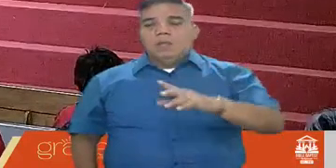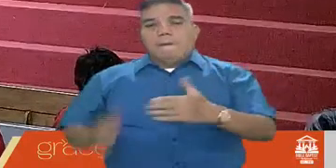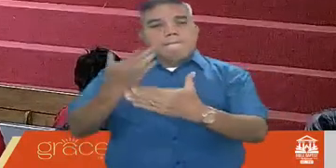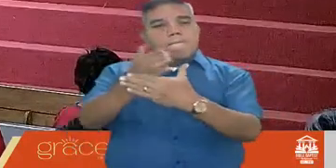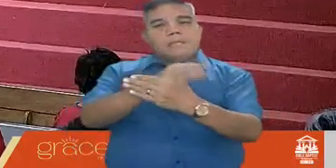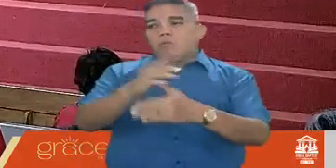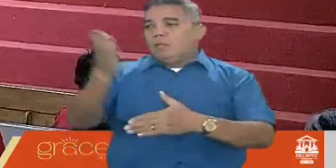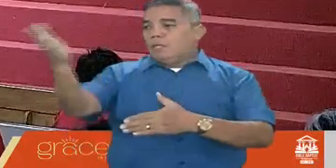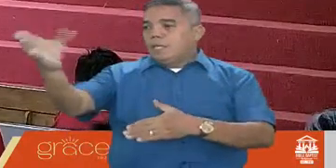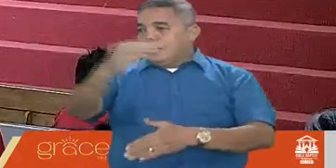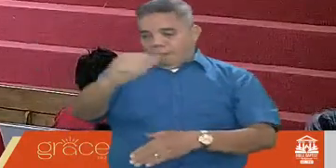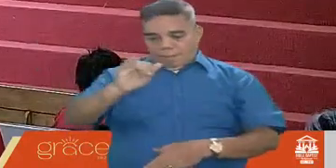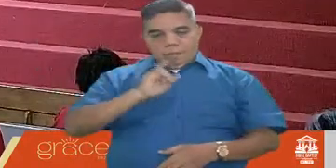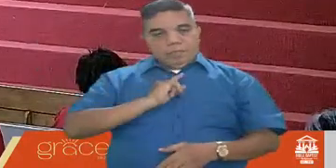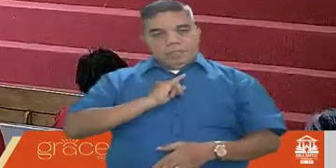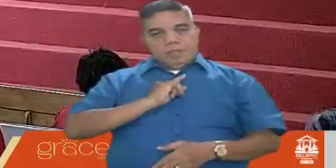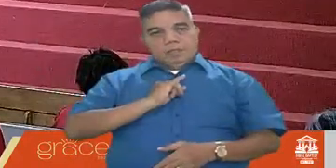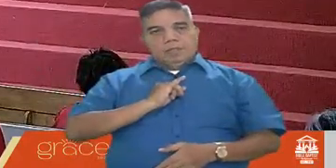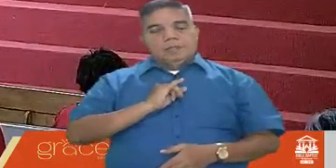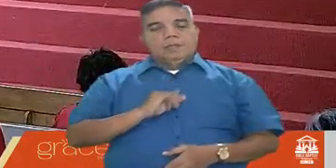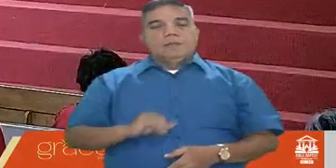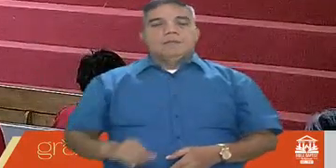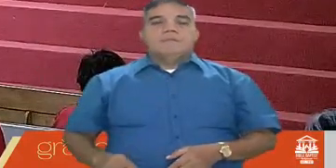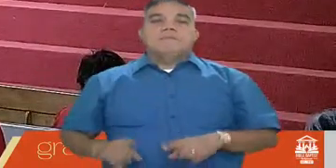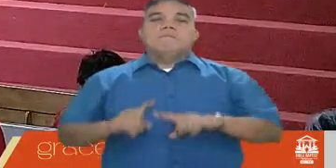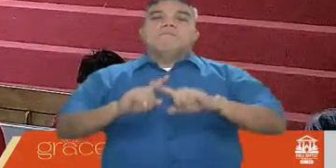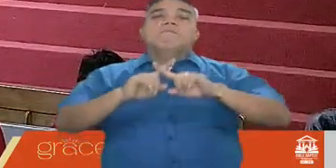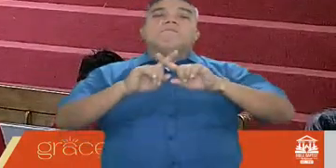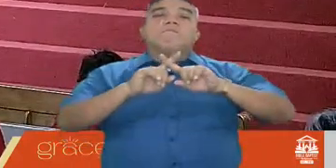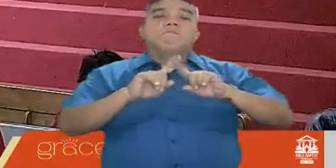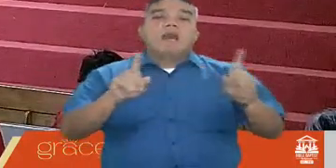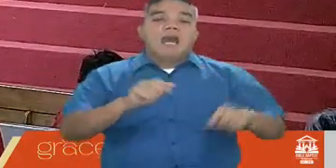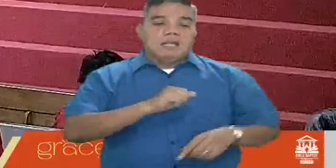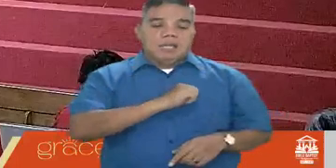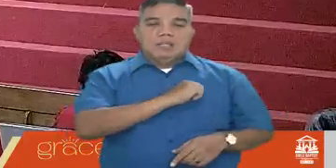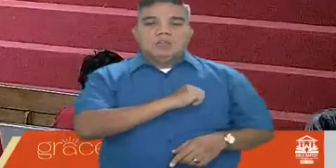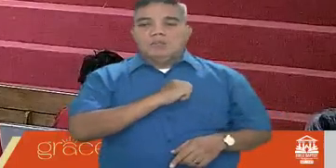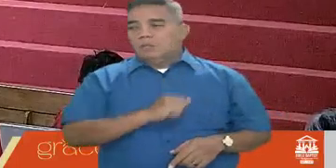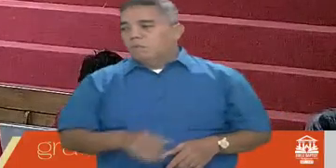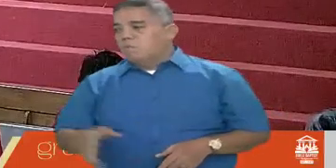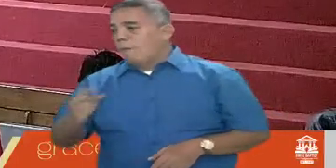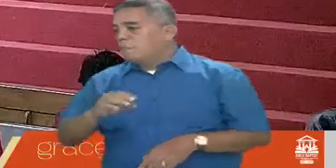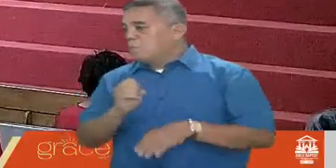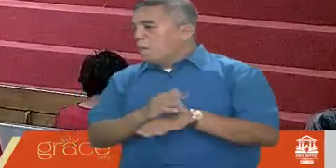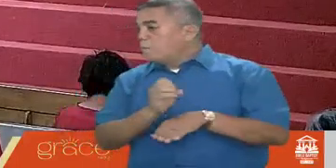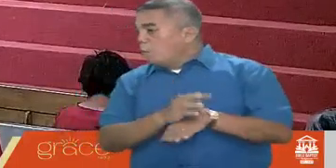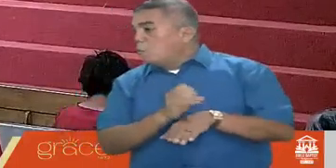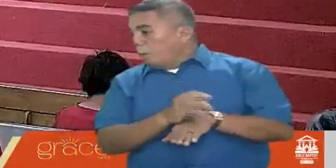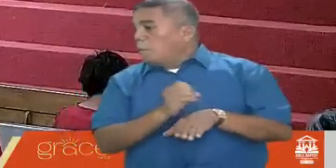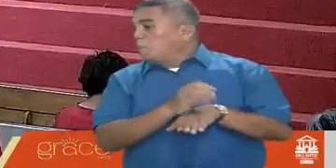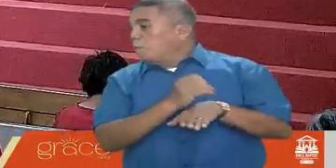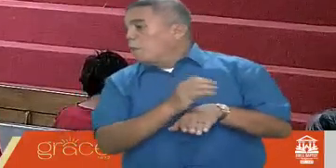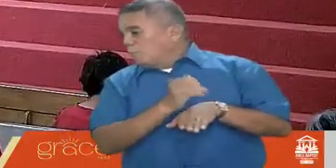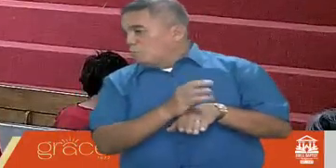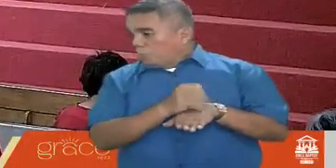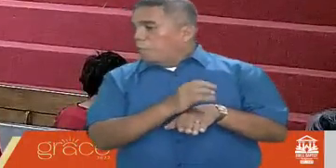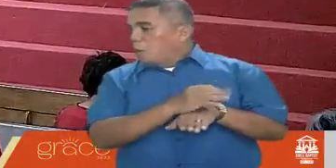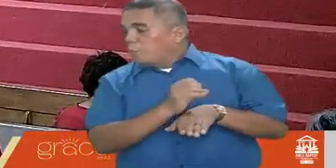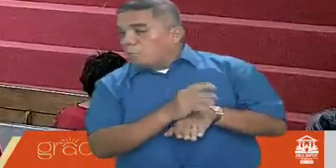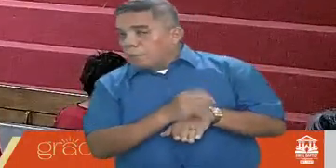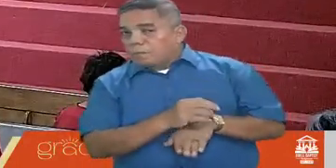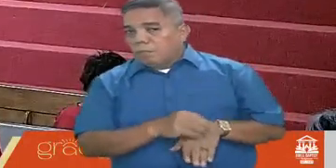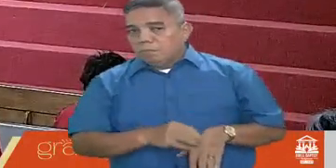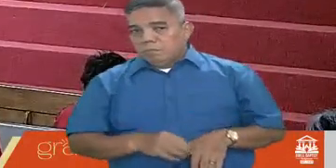Between him and thee alone. Ay ang atong kinaiya, atong mga ipanabi. Kay gusto kita haitang